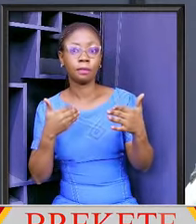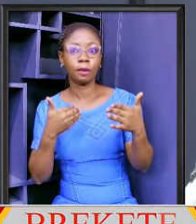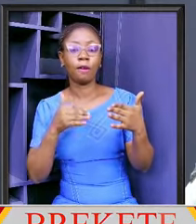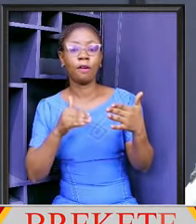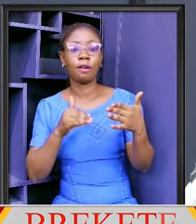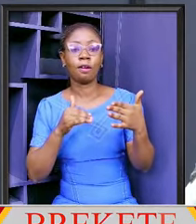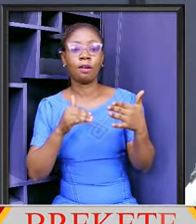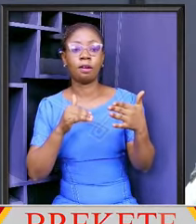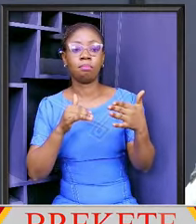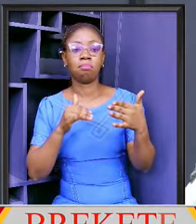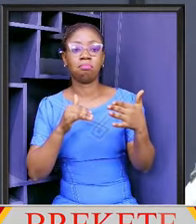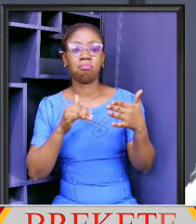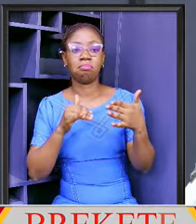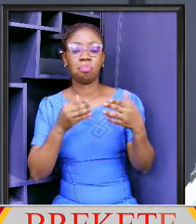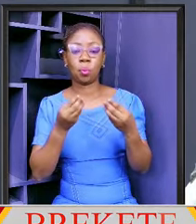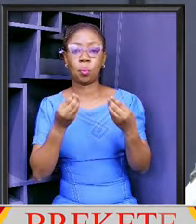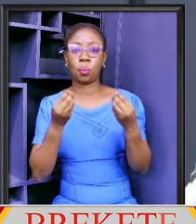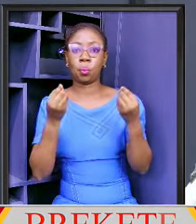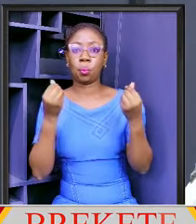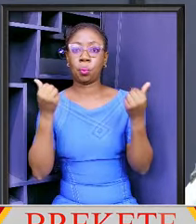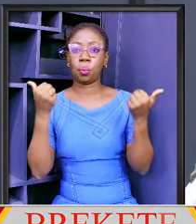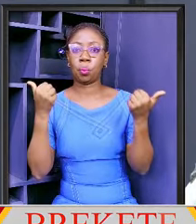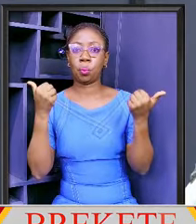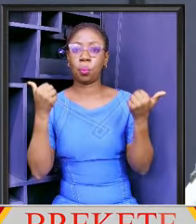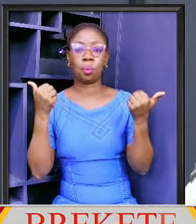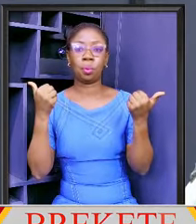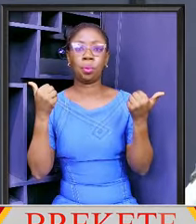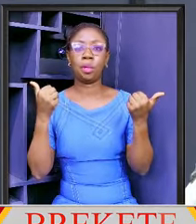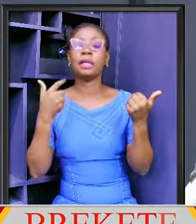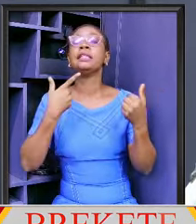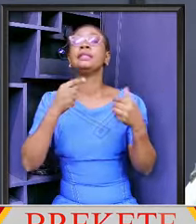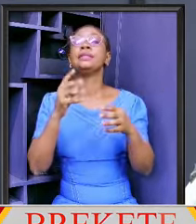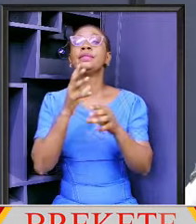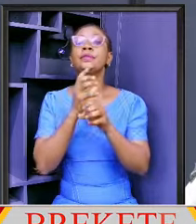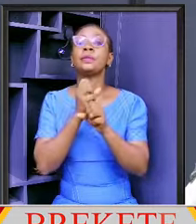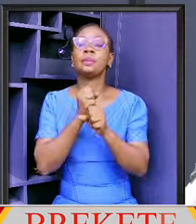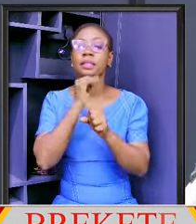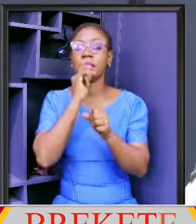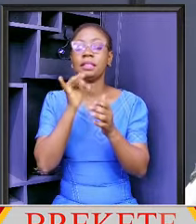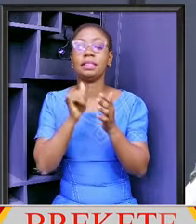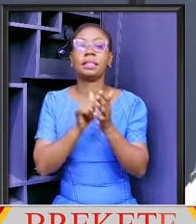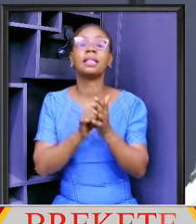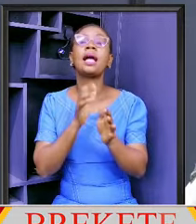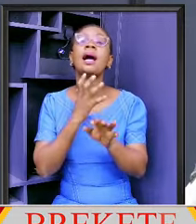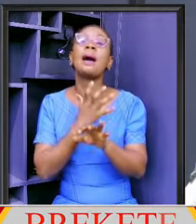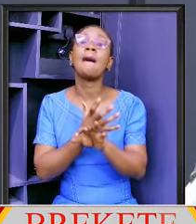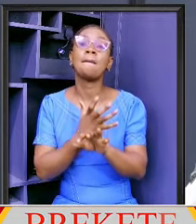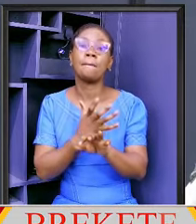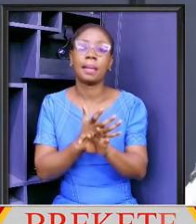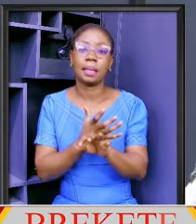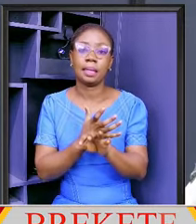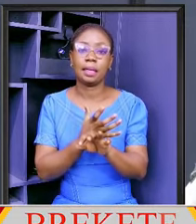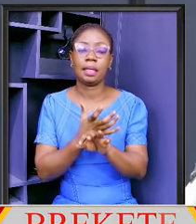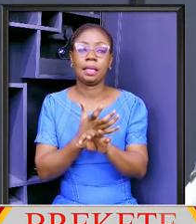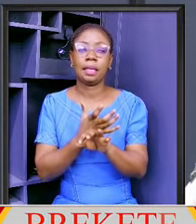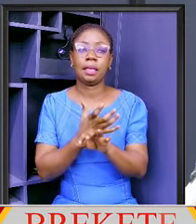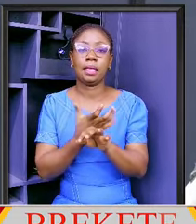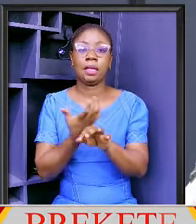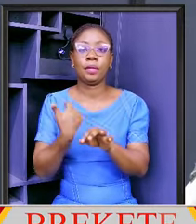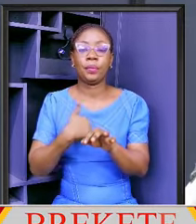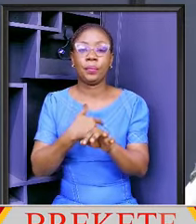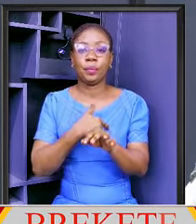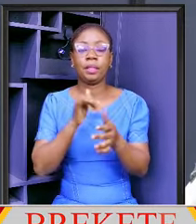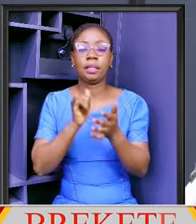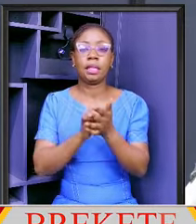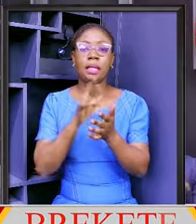you just work out anyhow. The summary be say, I beg, we, where